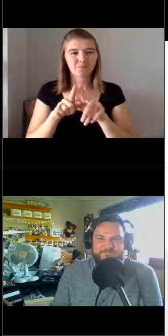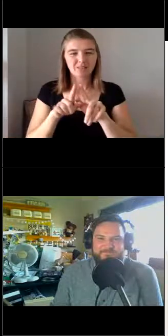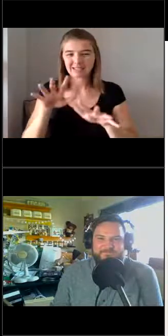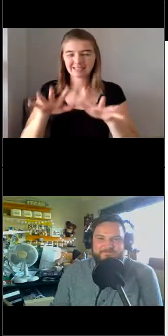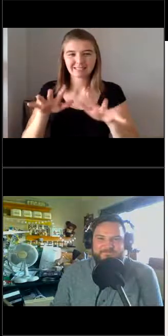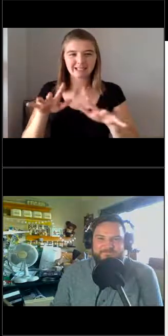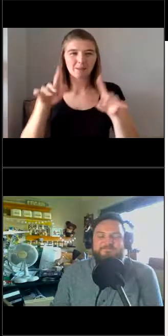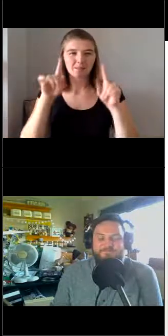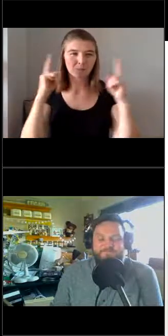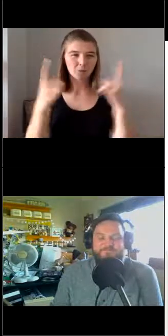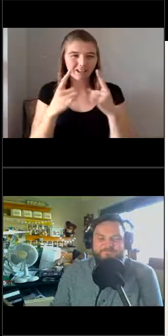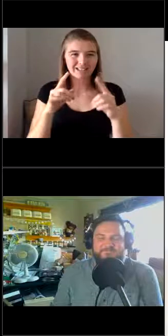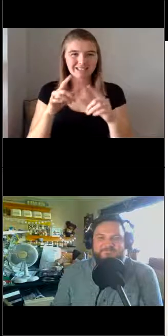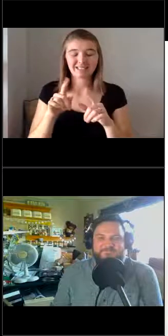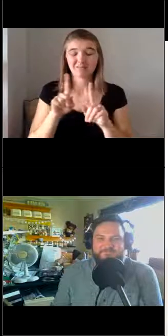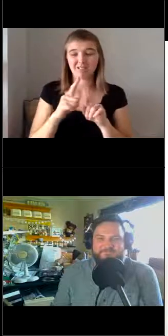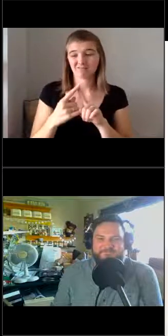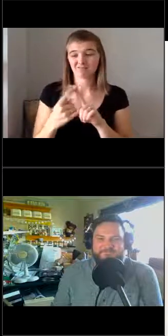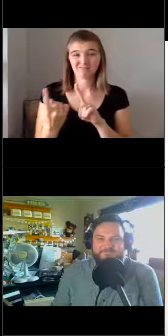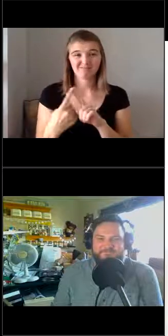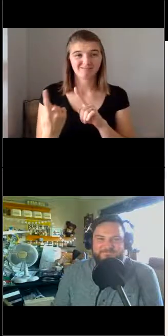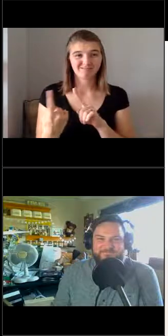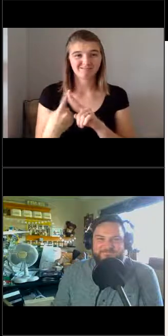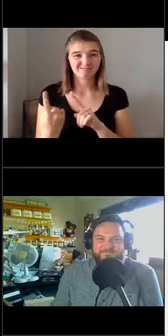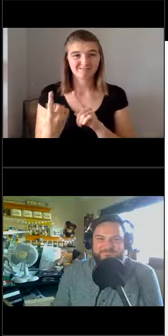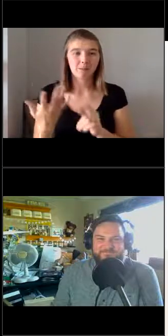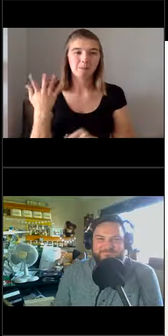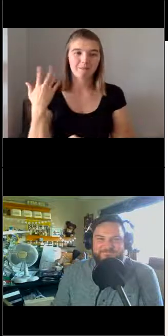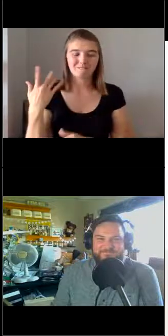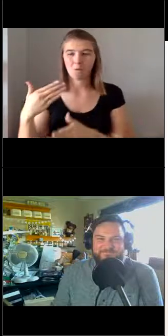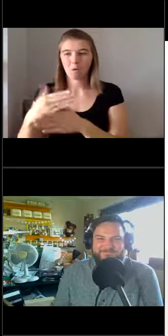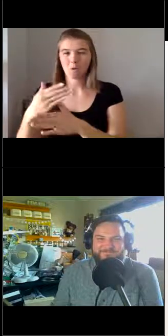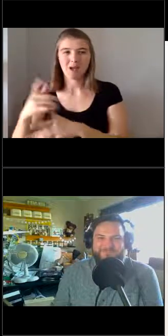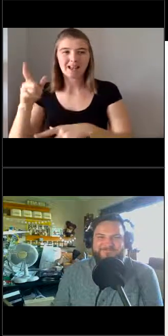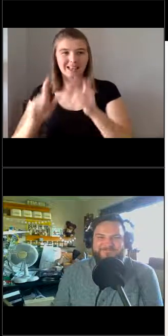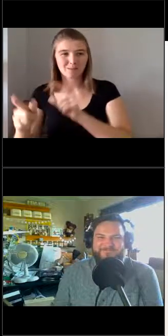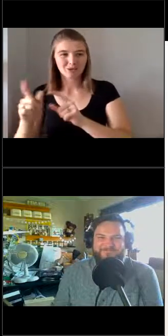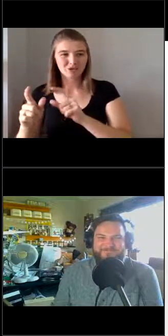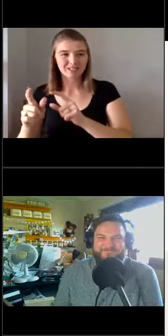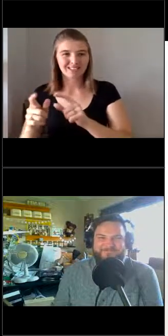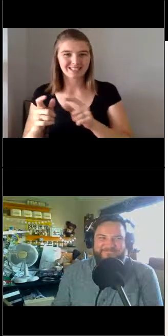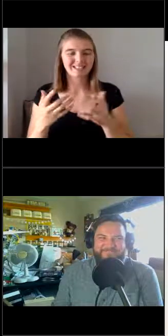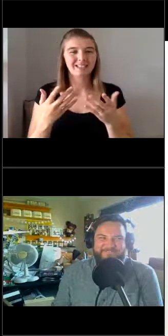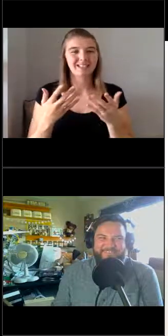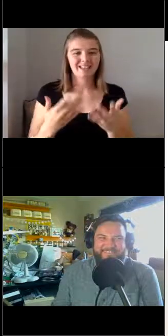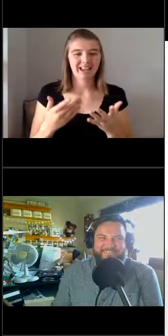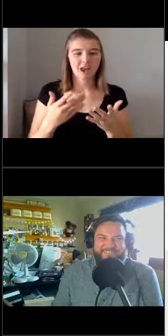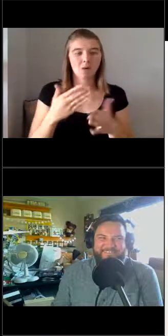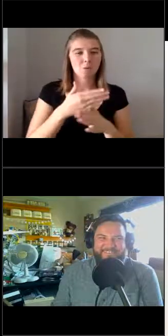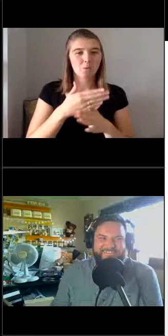building across chemistry. So I get to go to work as per usual. All the